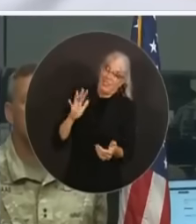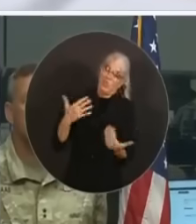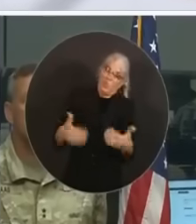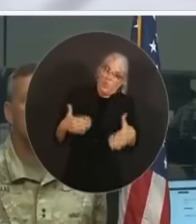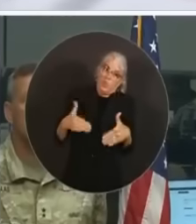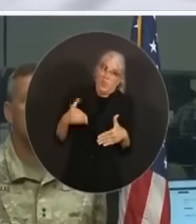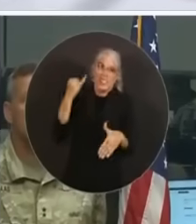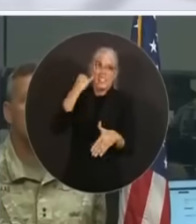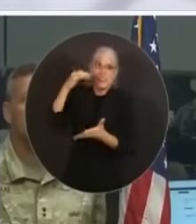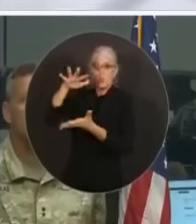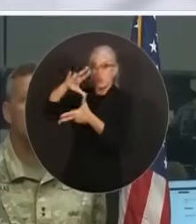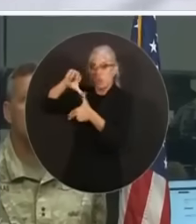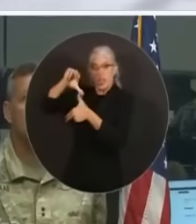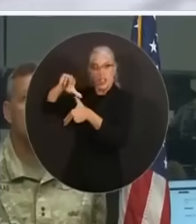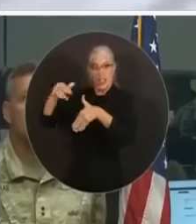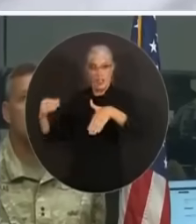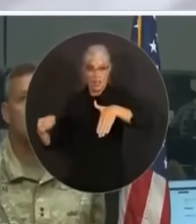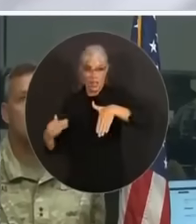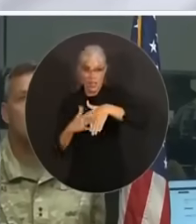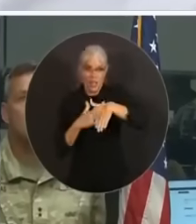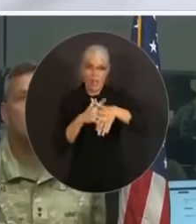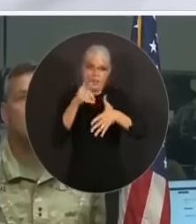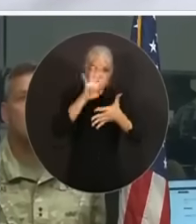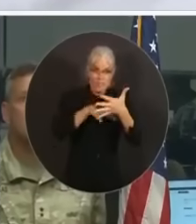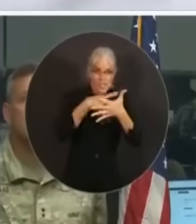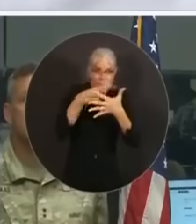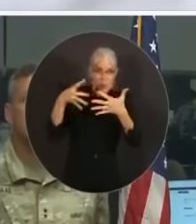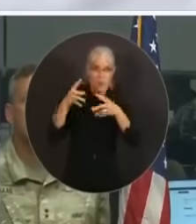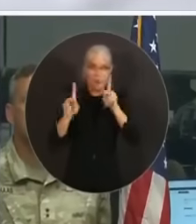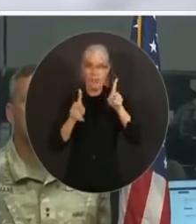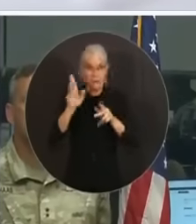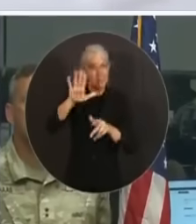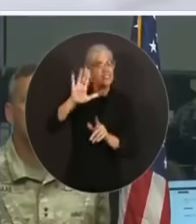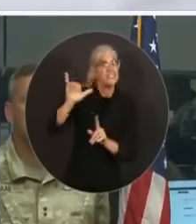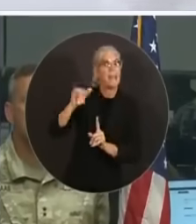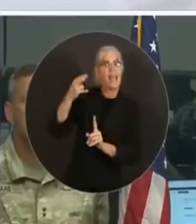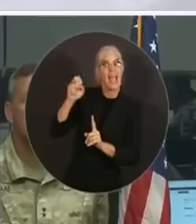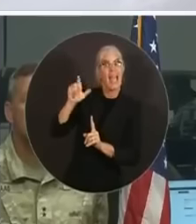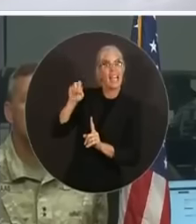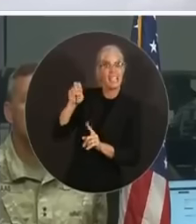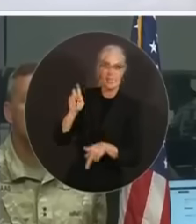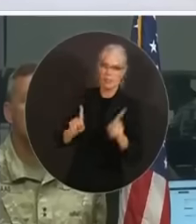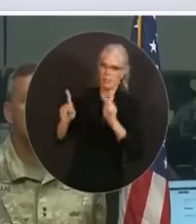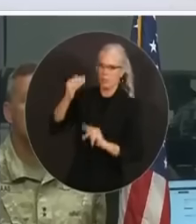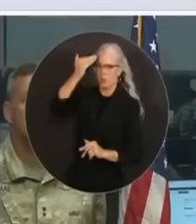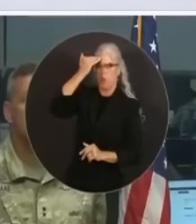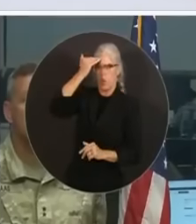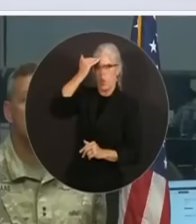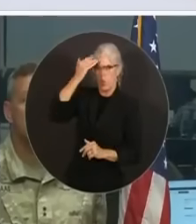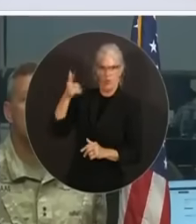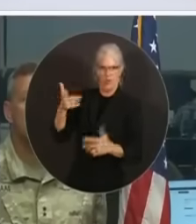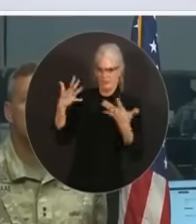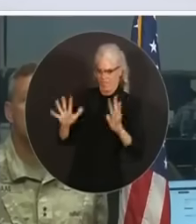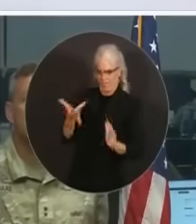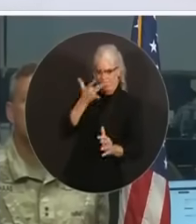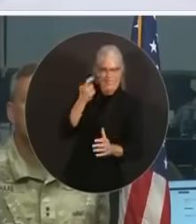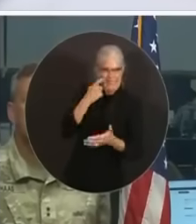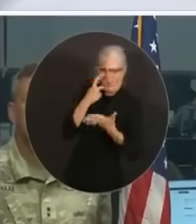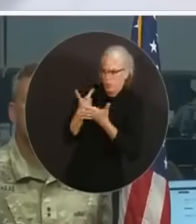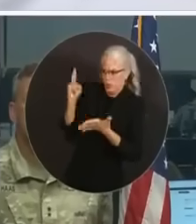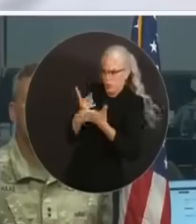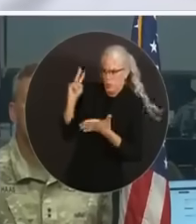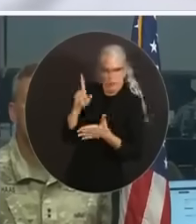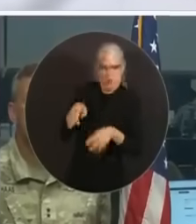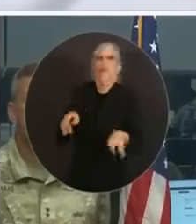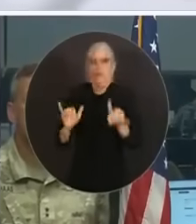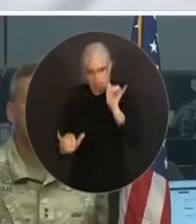logistical challenges. The one thing people have with Helene, they know if they got a lot of storm surge with Helene, very well may get even